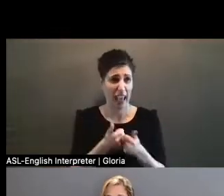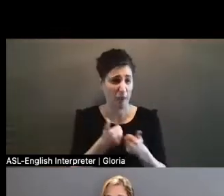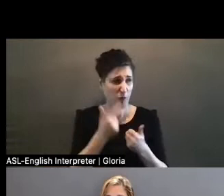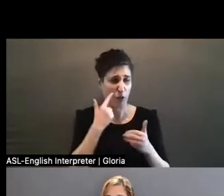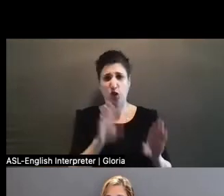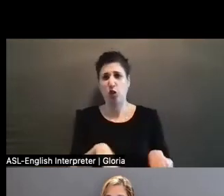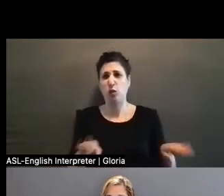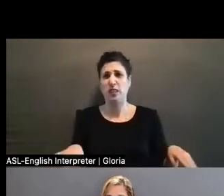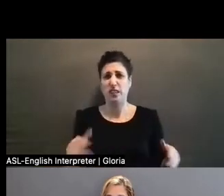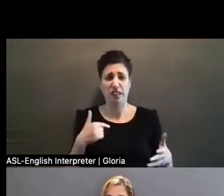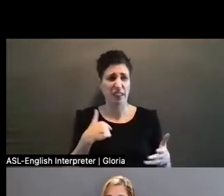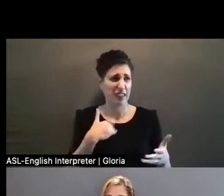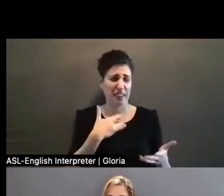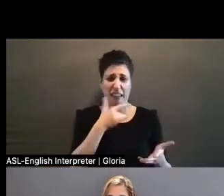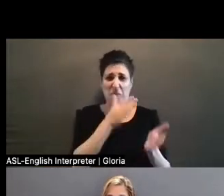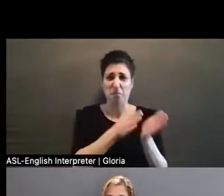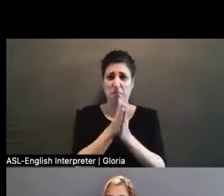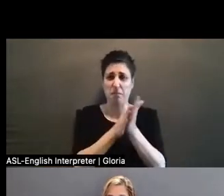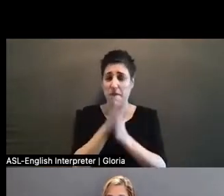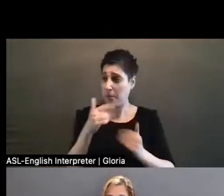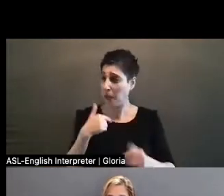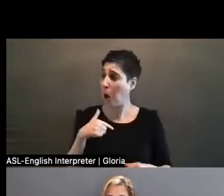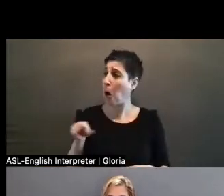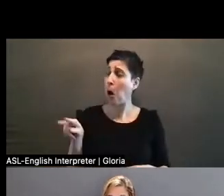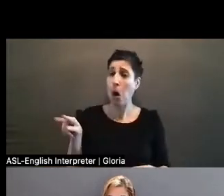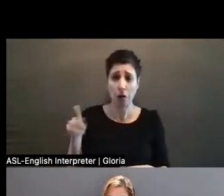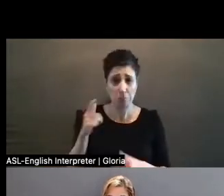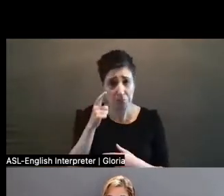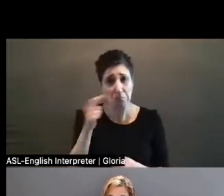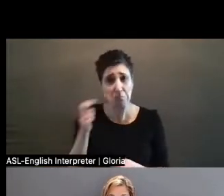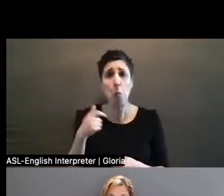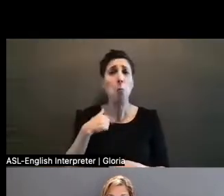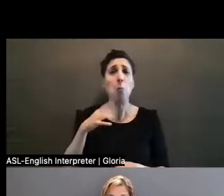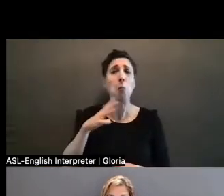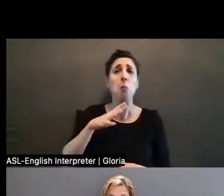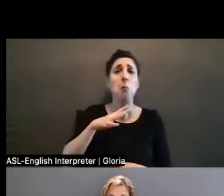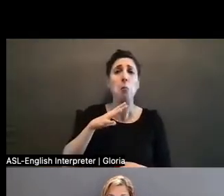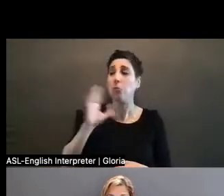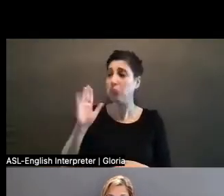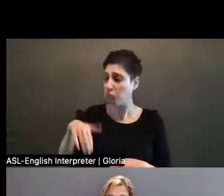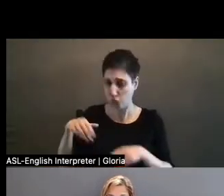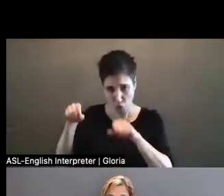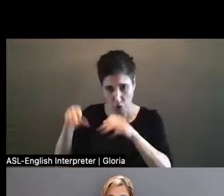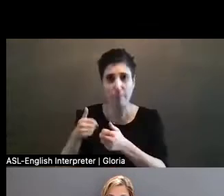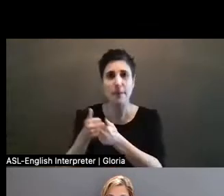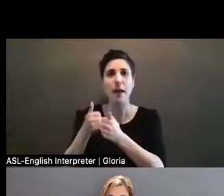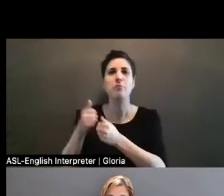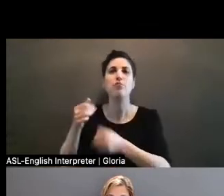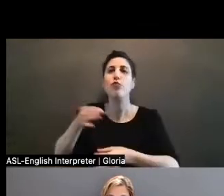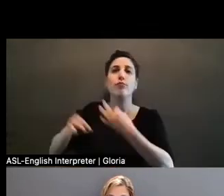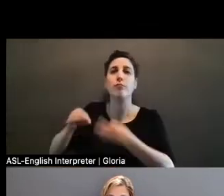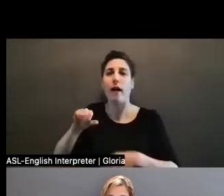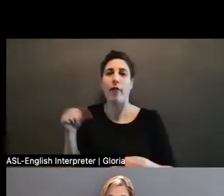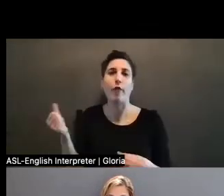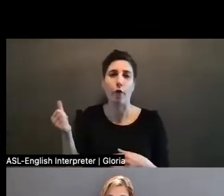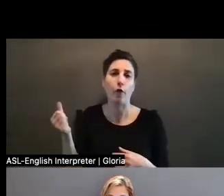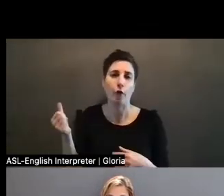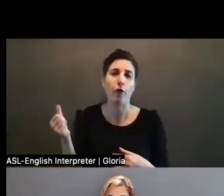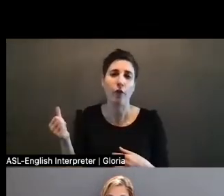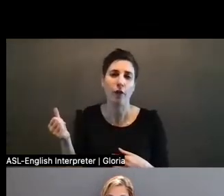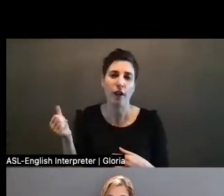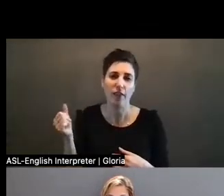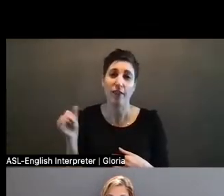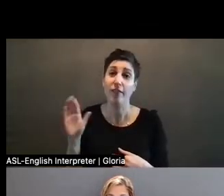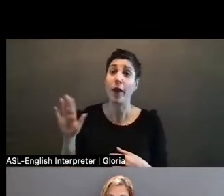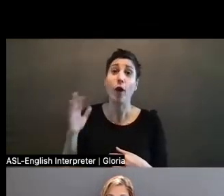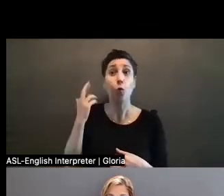So we just thought, okay, let's change up the plan here, and we'll just try something else out of our list of